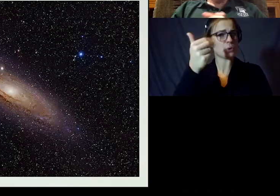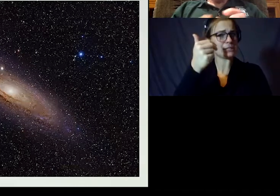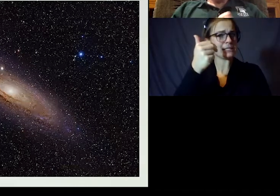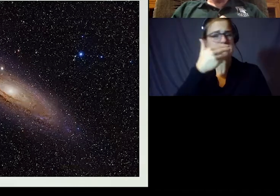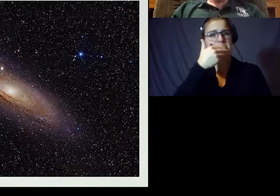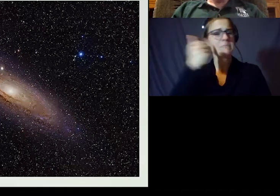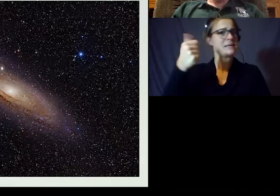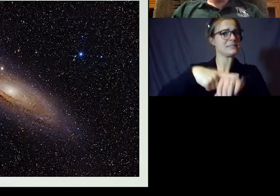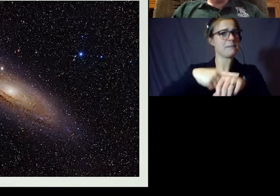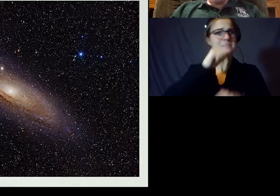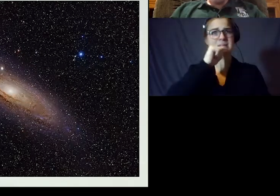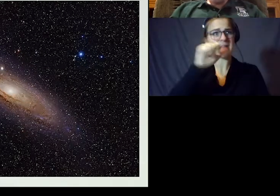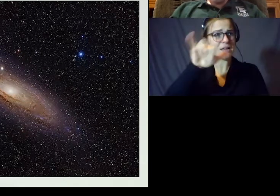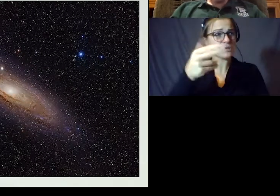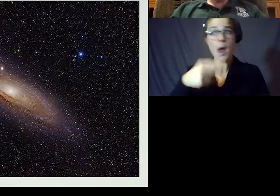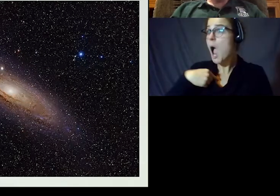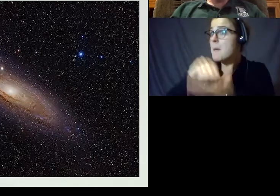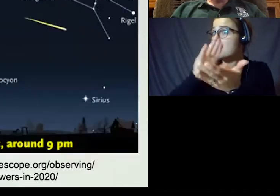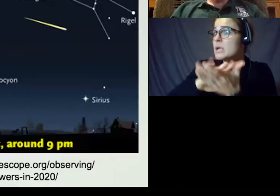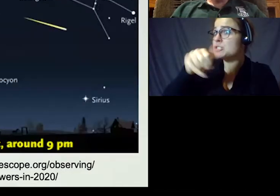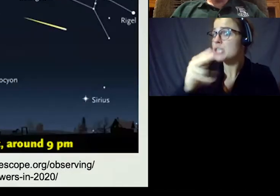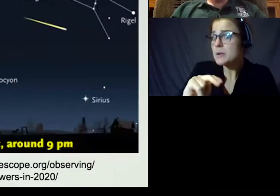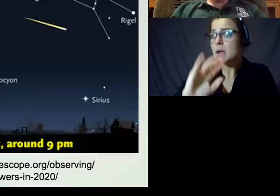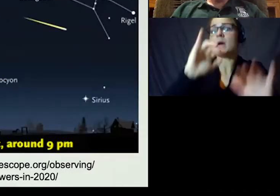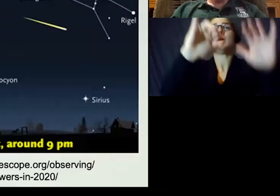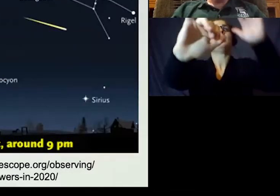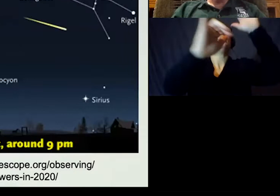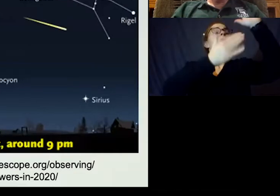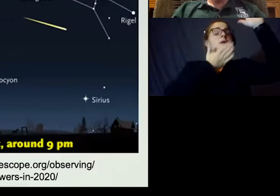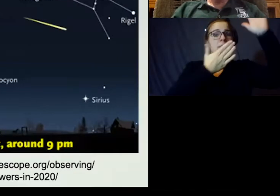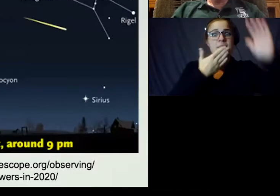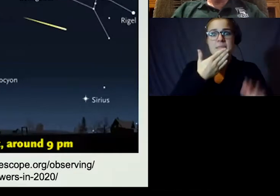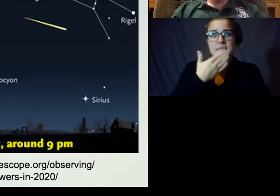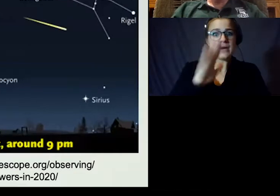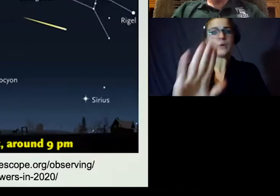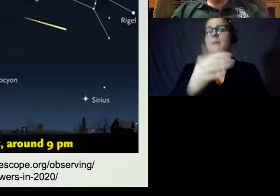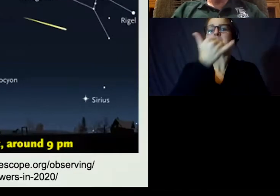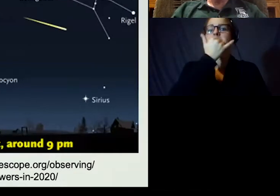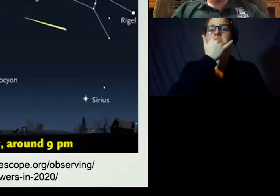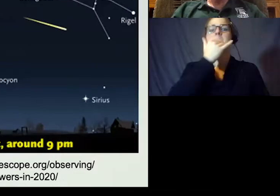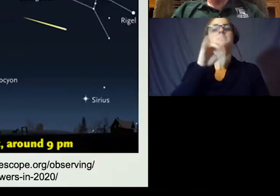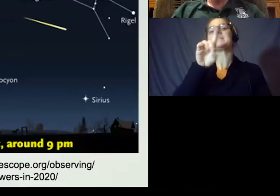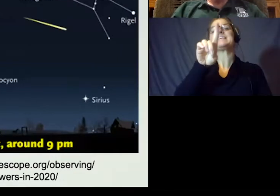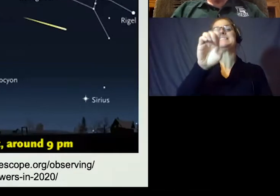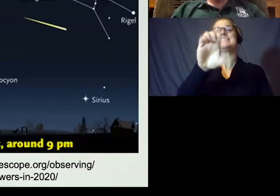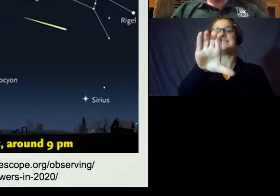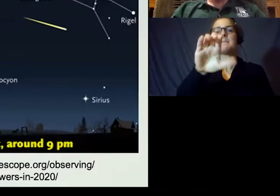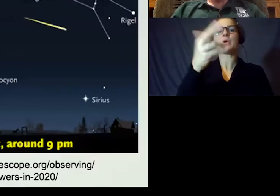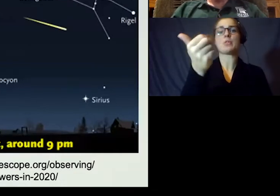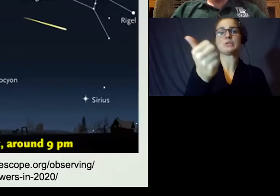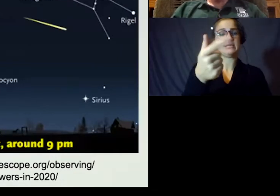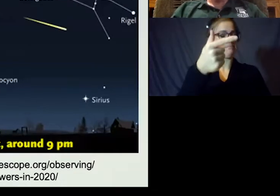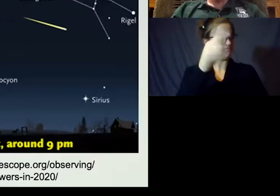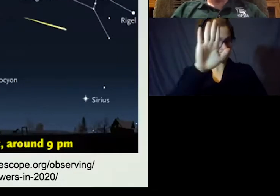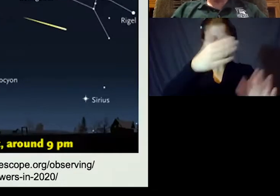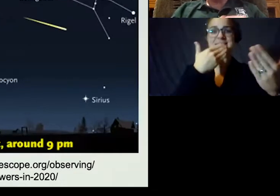13th. Oh, did I put January? Oh, thank you very much. Oh my goodness. Yes, that is a mistake. They peak on December 13th. Thank you very much. I